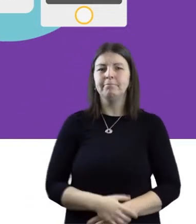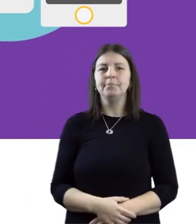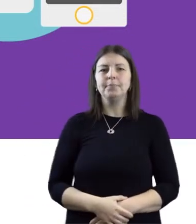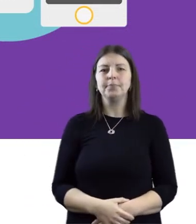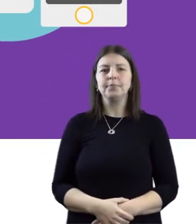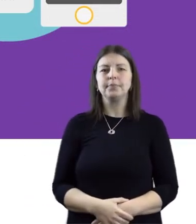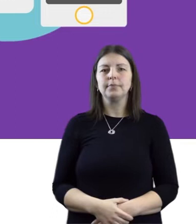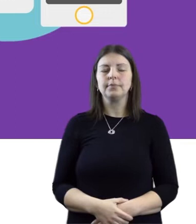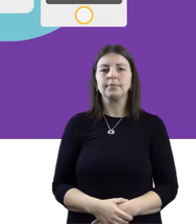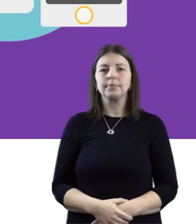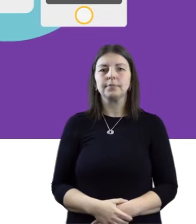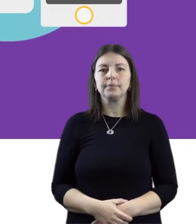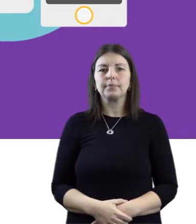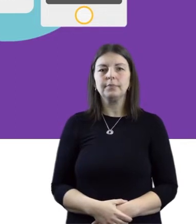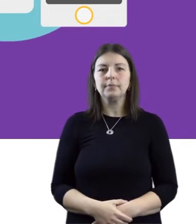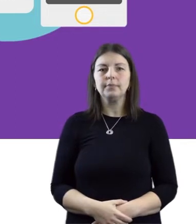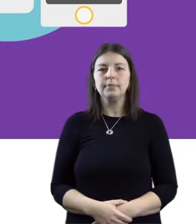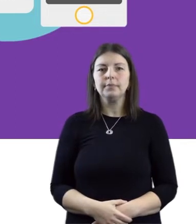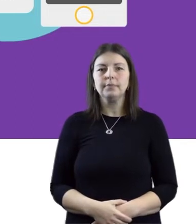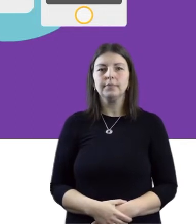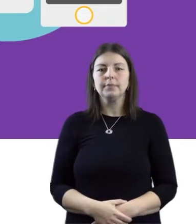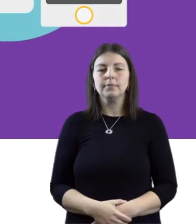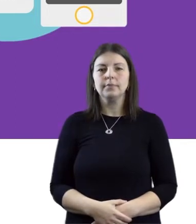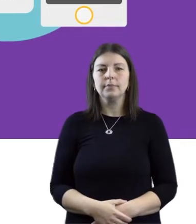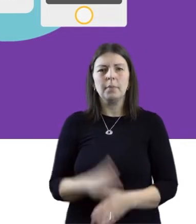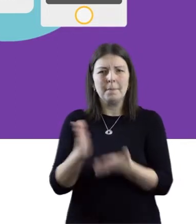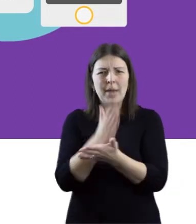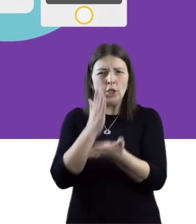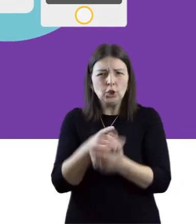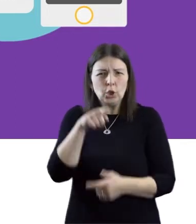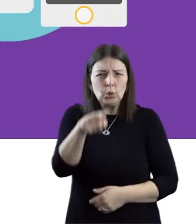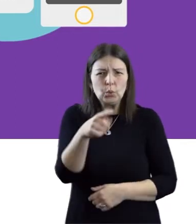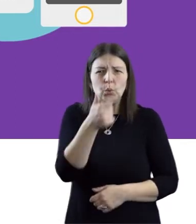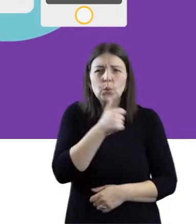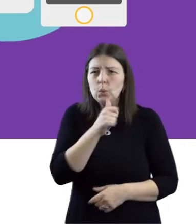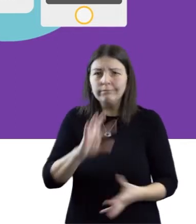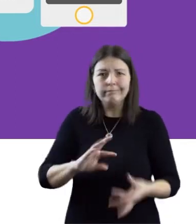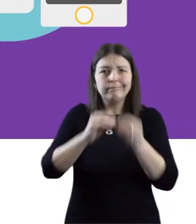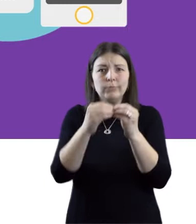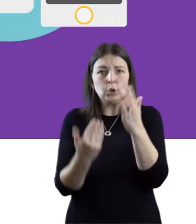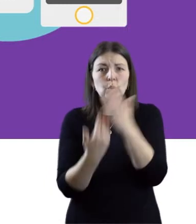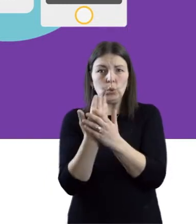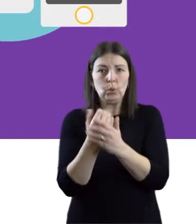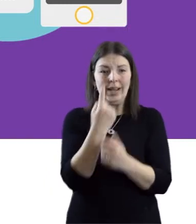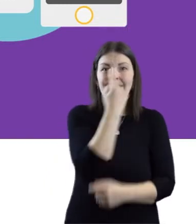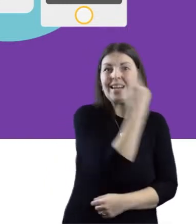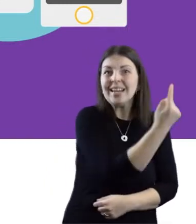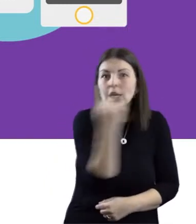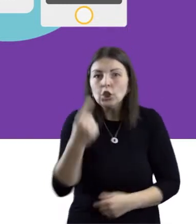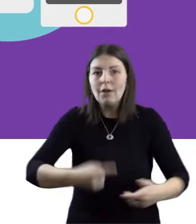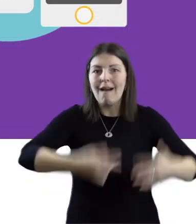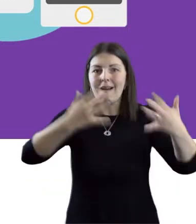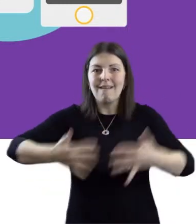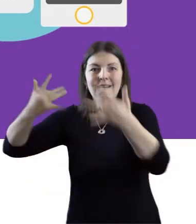securely. Alternatively, you could save your password into your computer browser as long as it is not a shared or public computer.